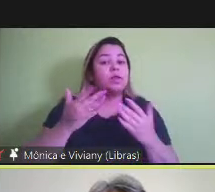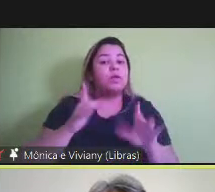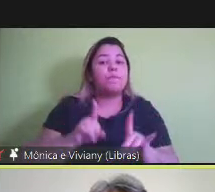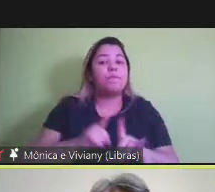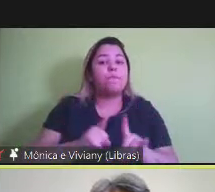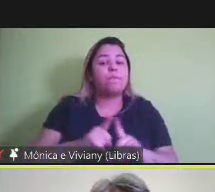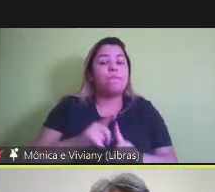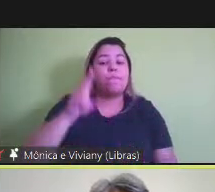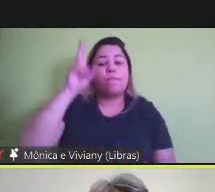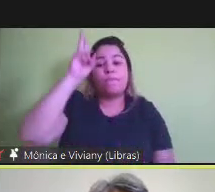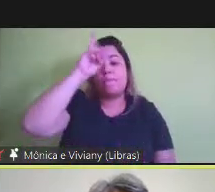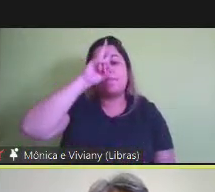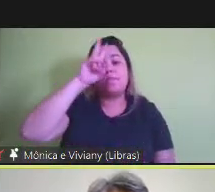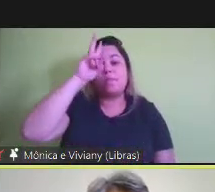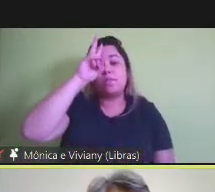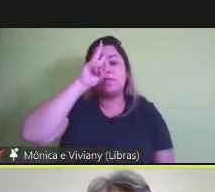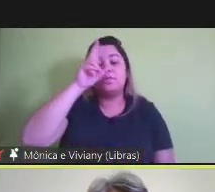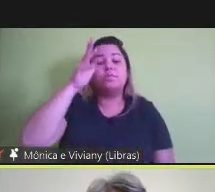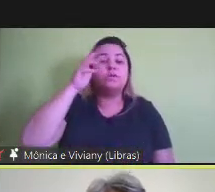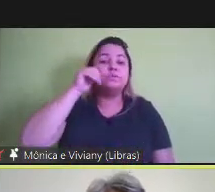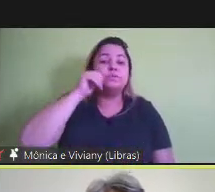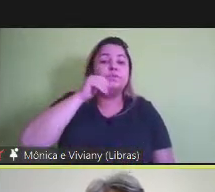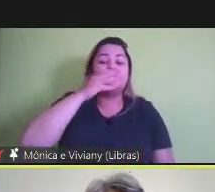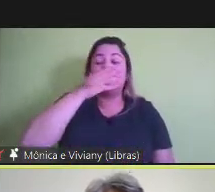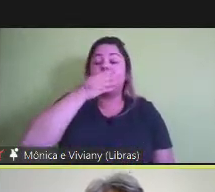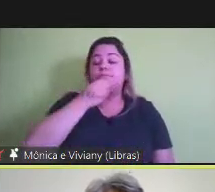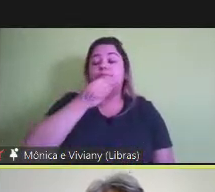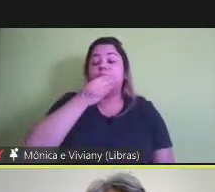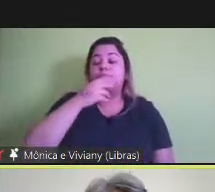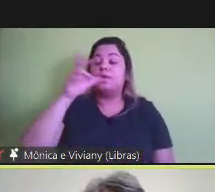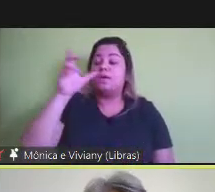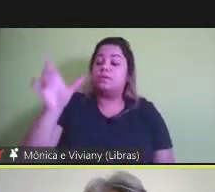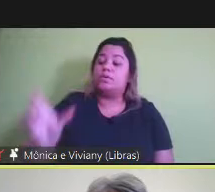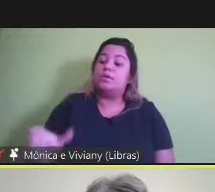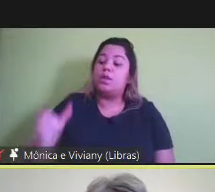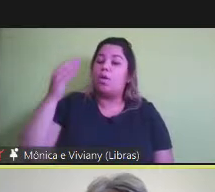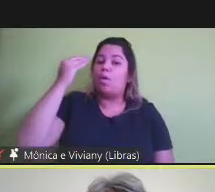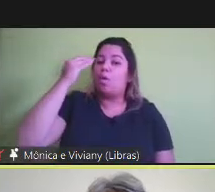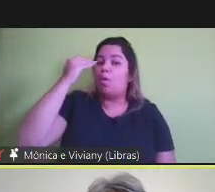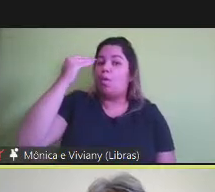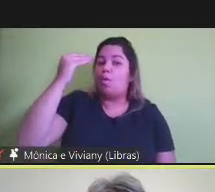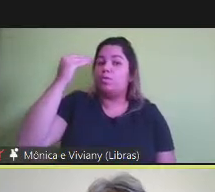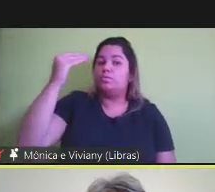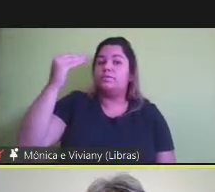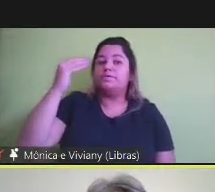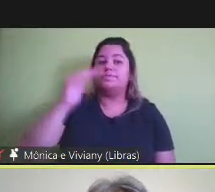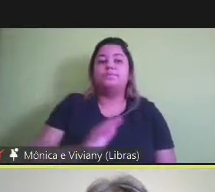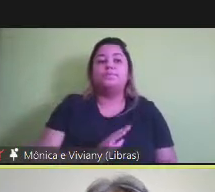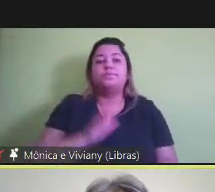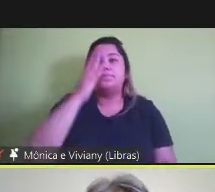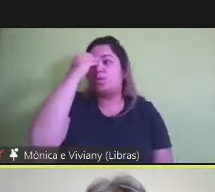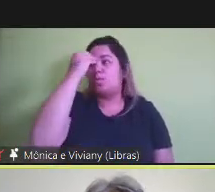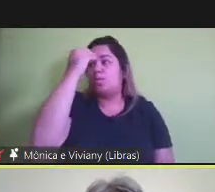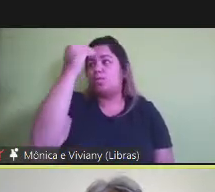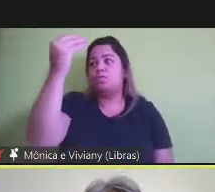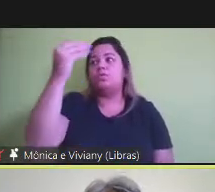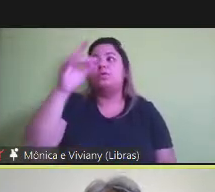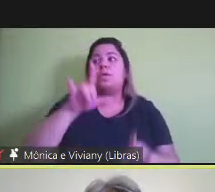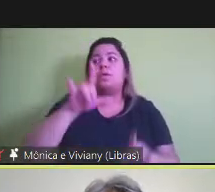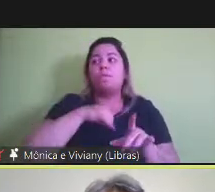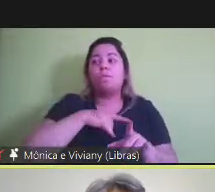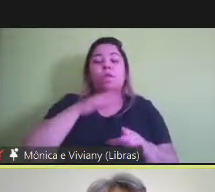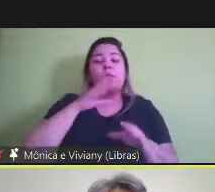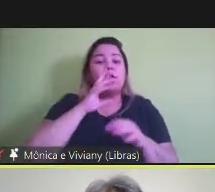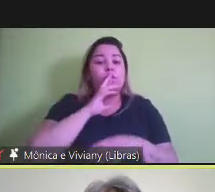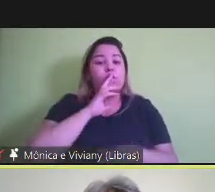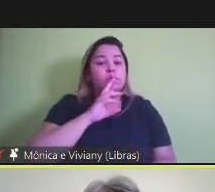be grounded in this respect. And a person within that subject or culture, it's a person that